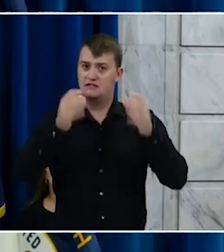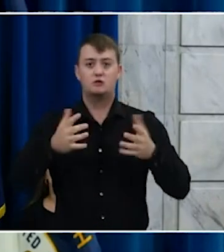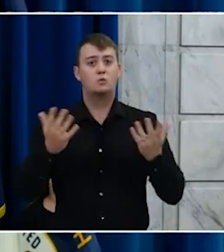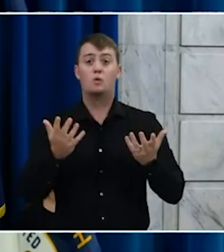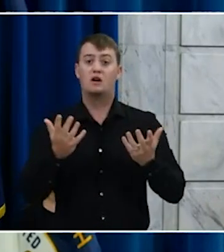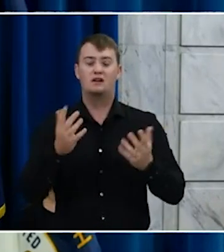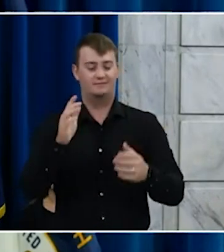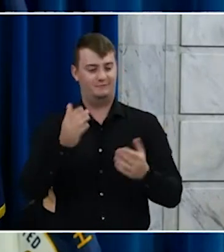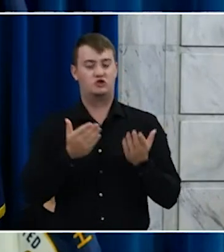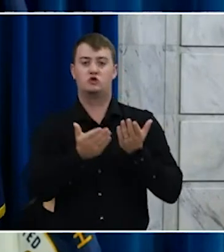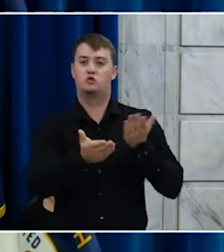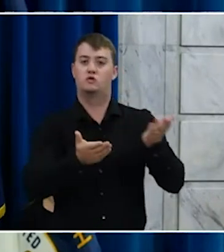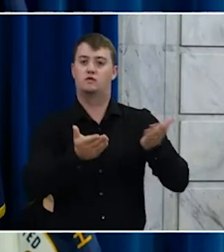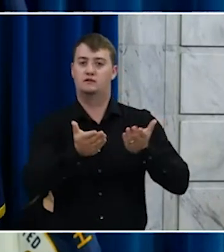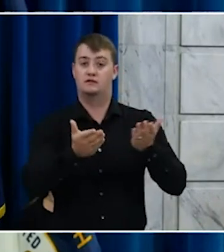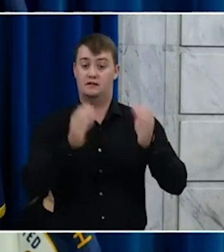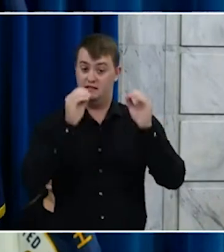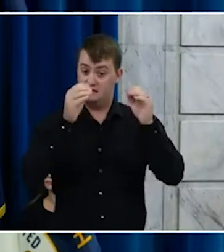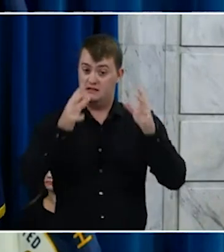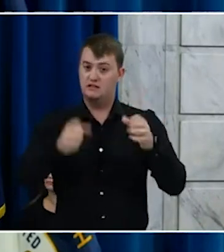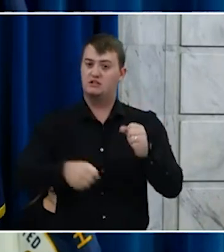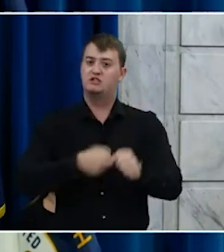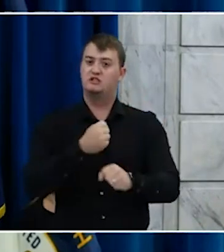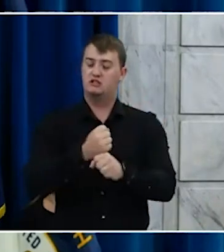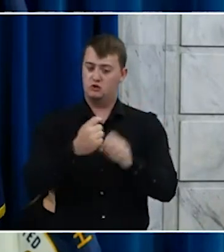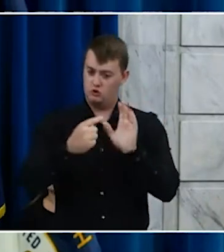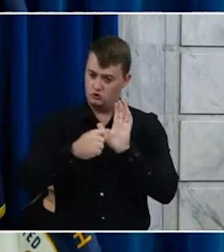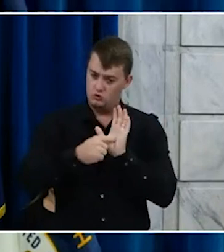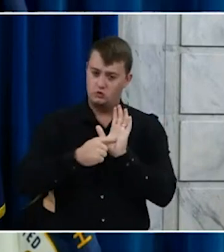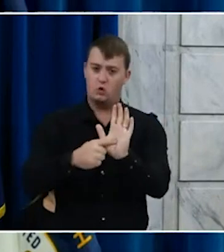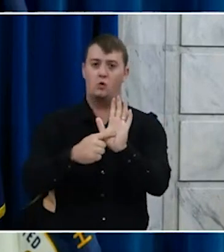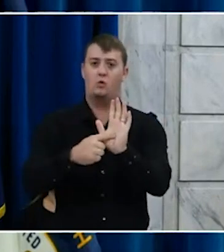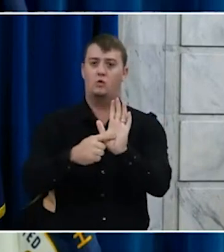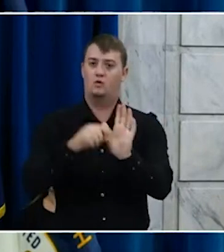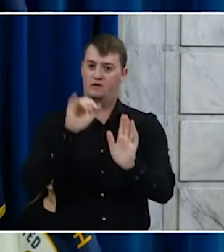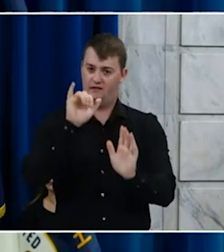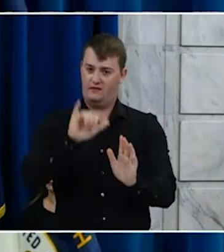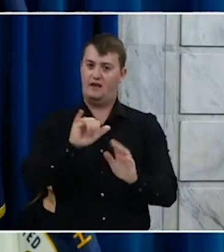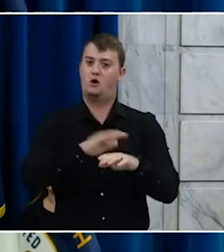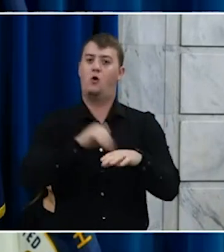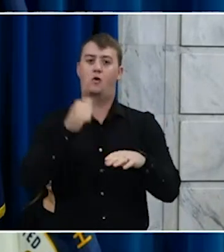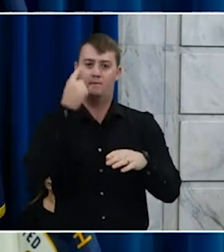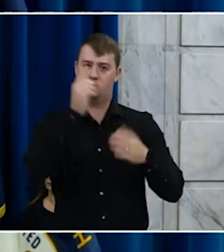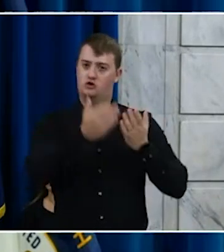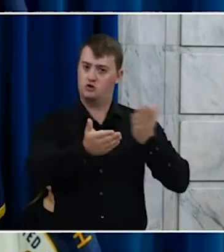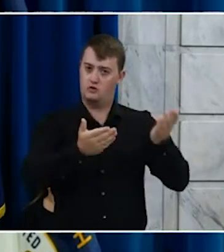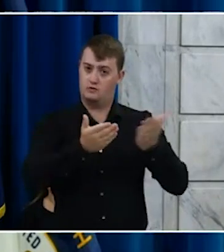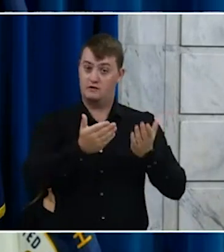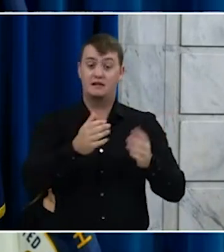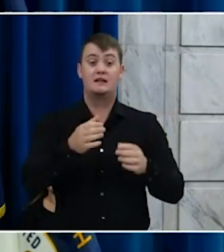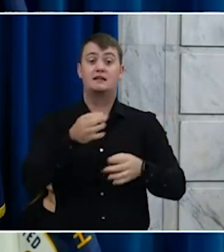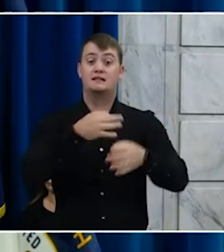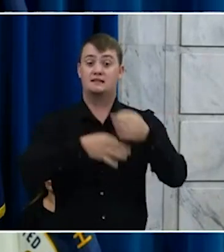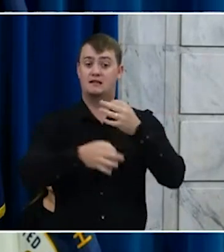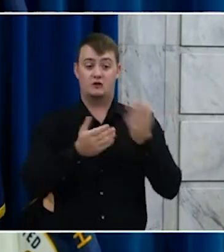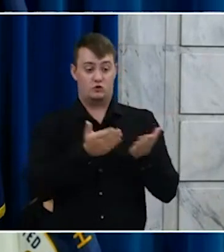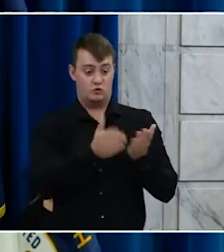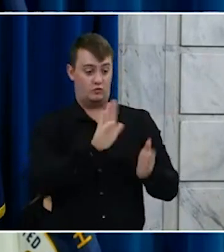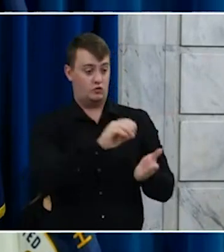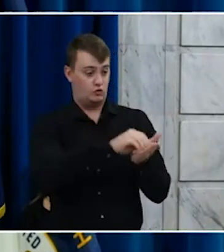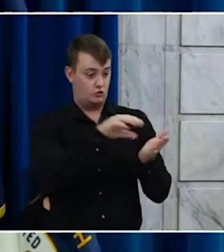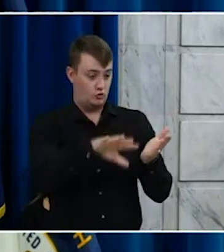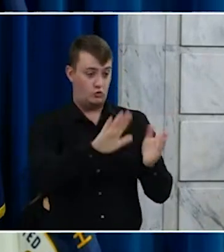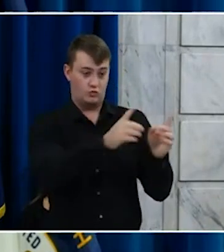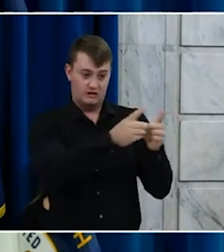service. And being Teacher of the Year amplifies that call to service. Now, instead of just serving your students and your